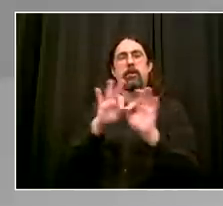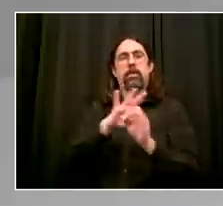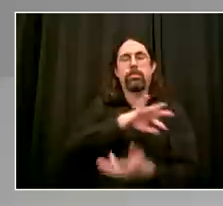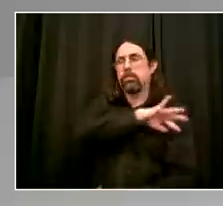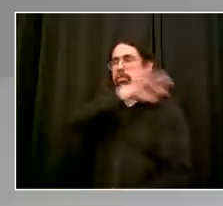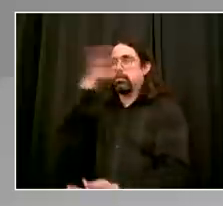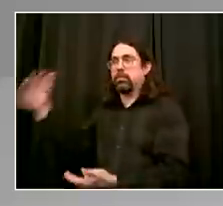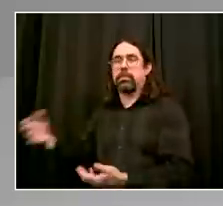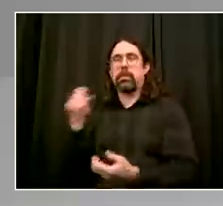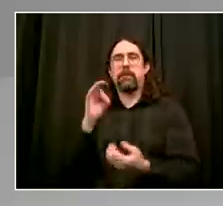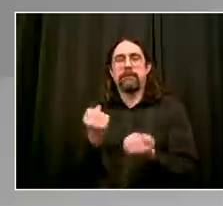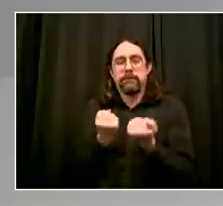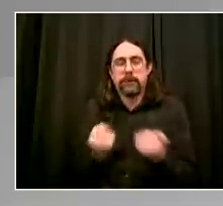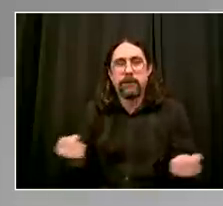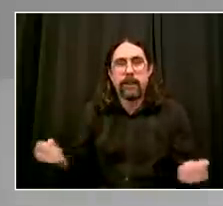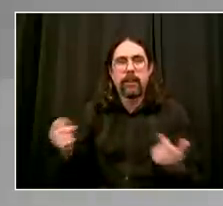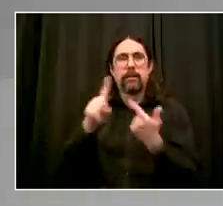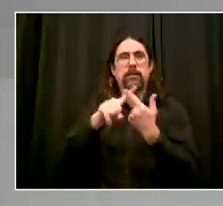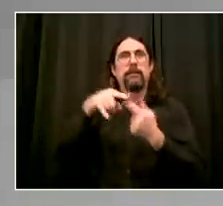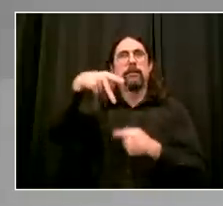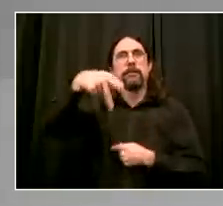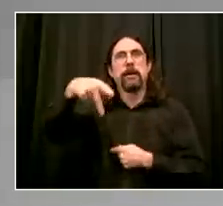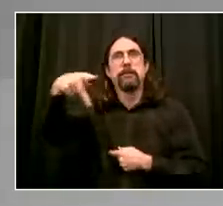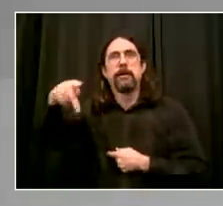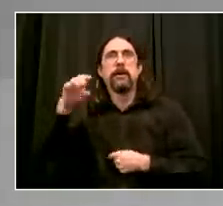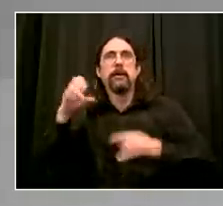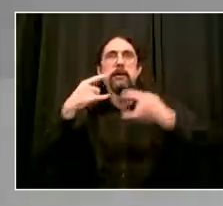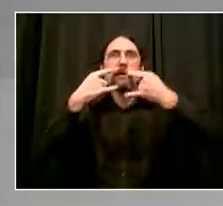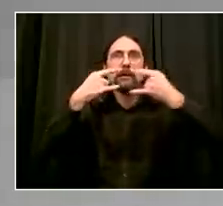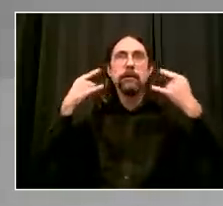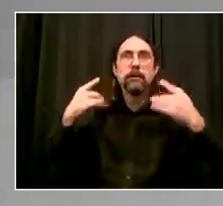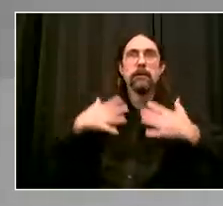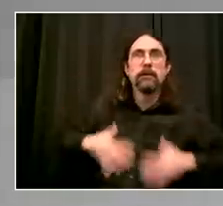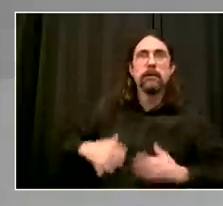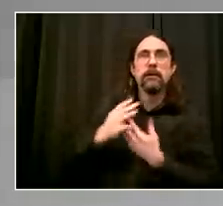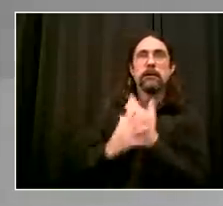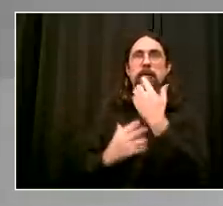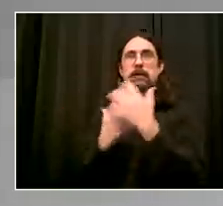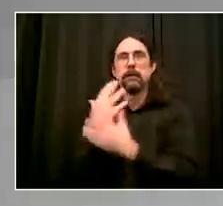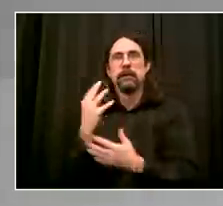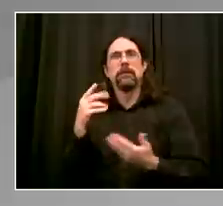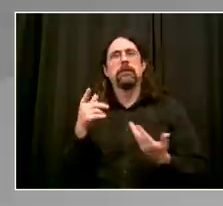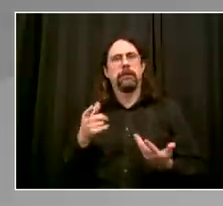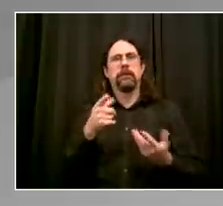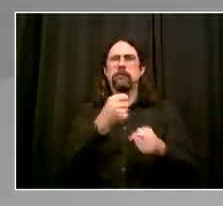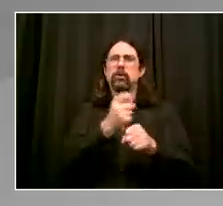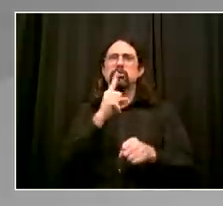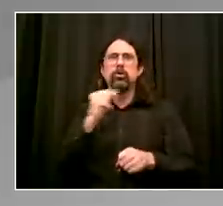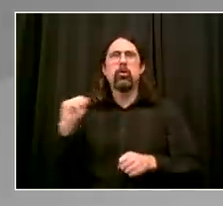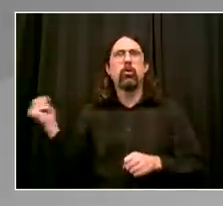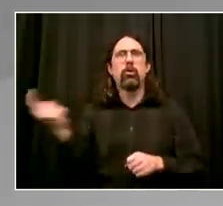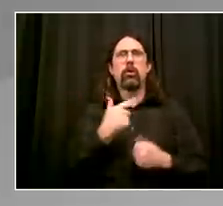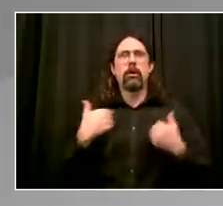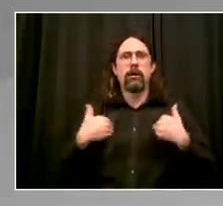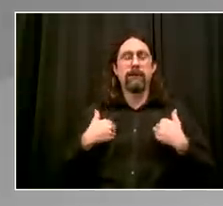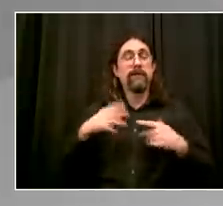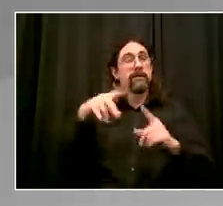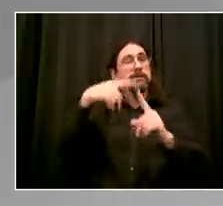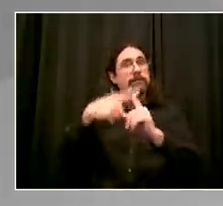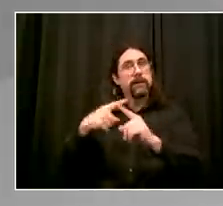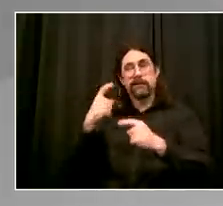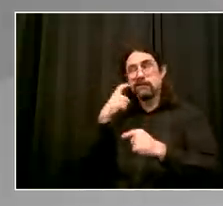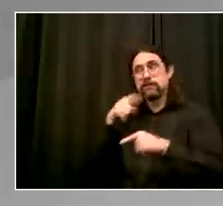is a non-issue for us at this moment. We are well prepared. We have prepared a number of spaces